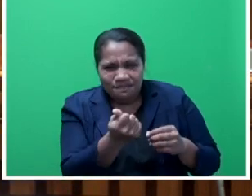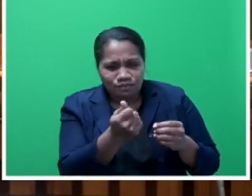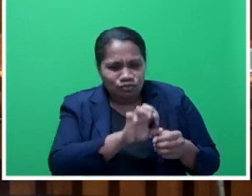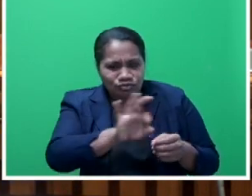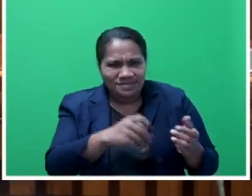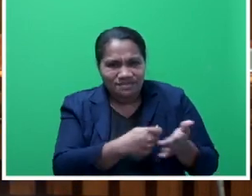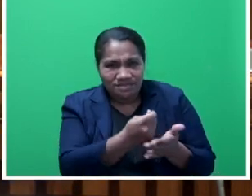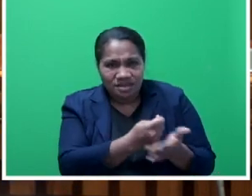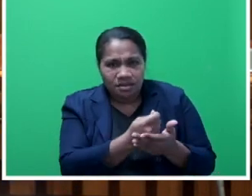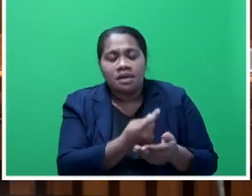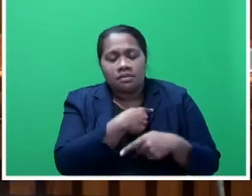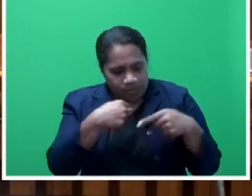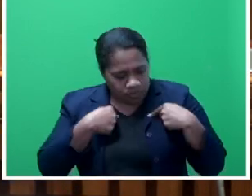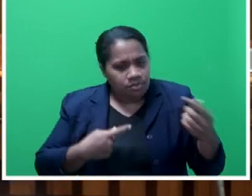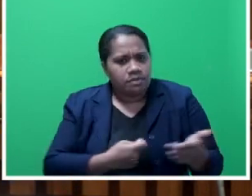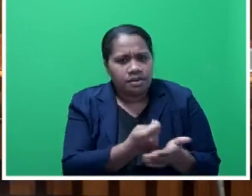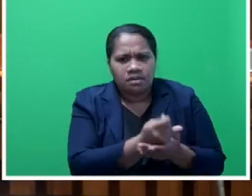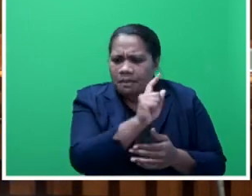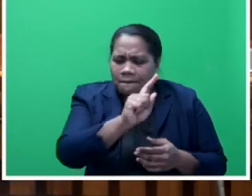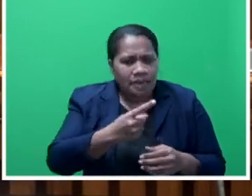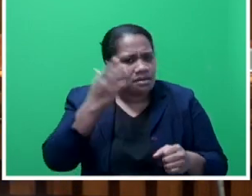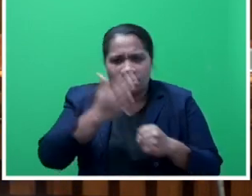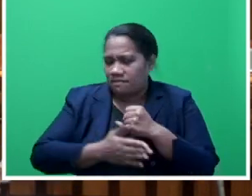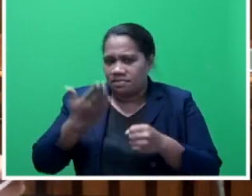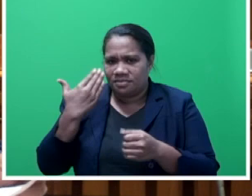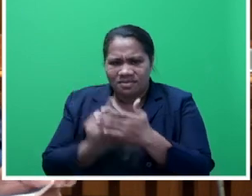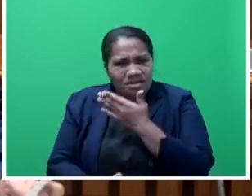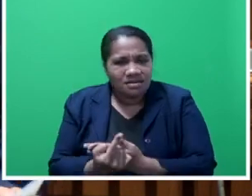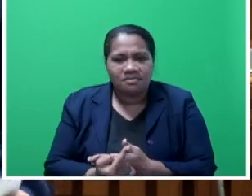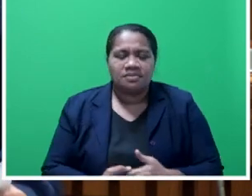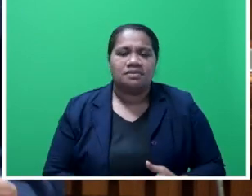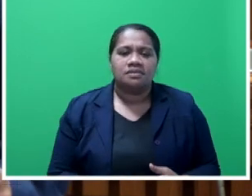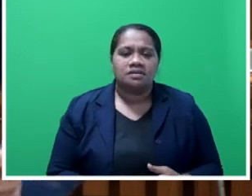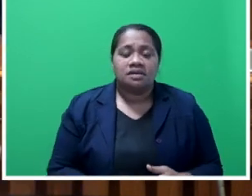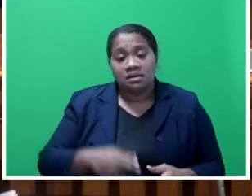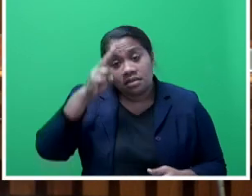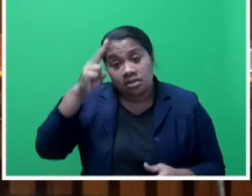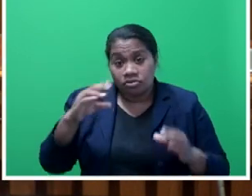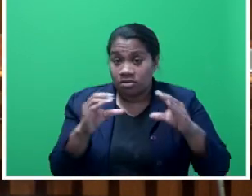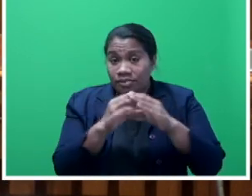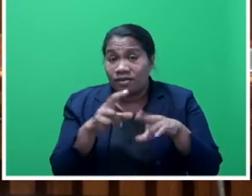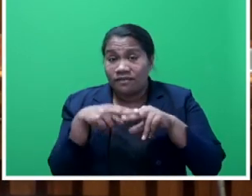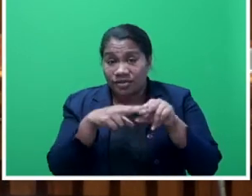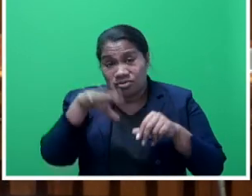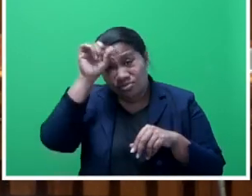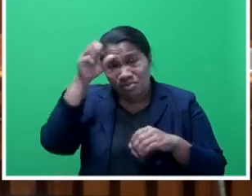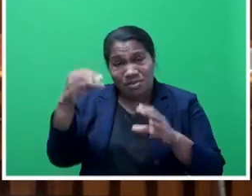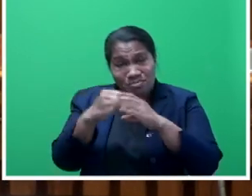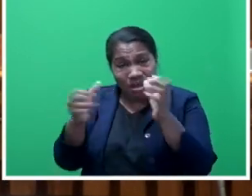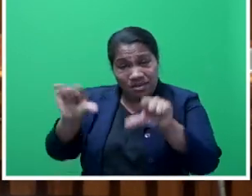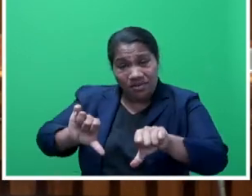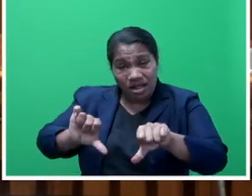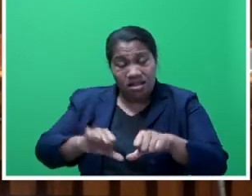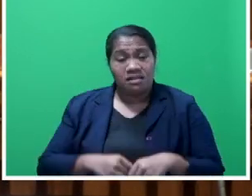But there has never come to that. Mr. Speaker, sir. National Bank of Fiji, remember the bank that failed?